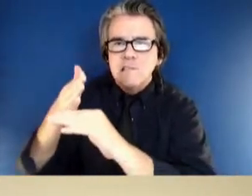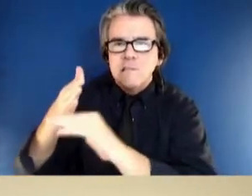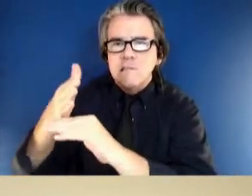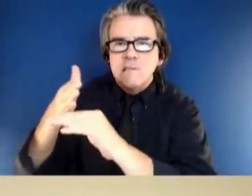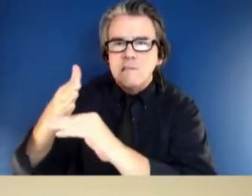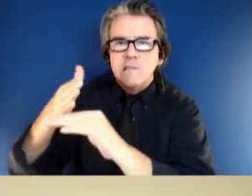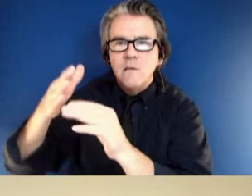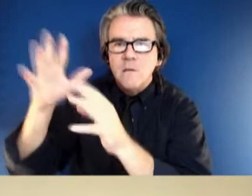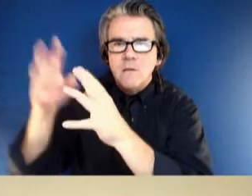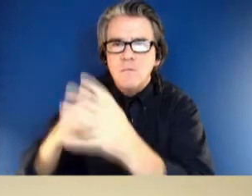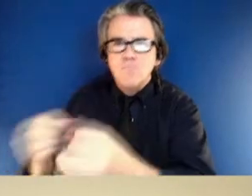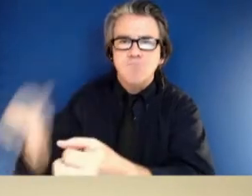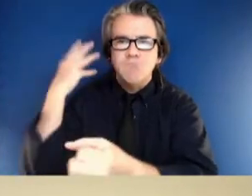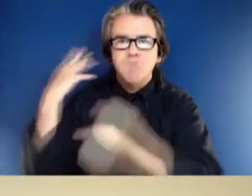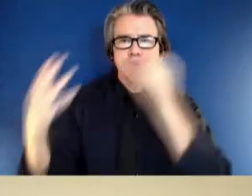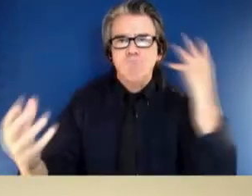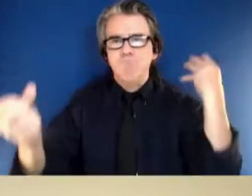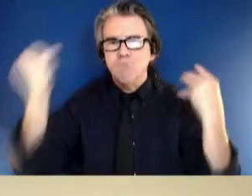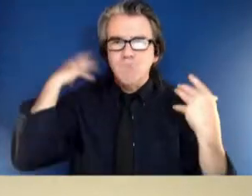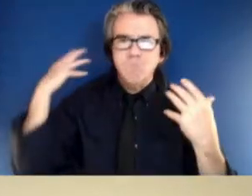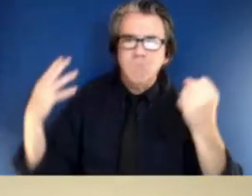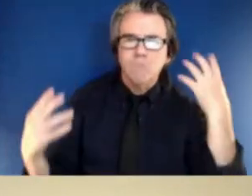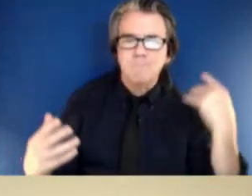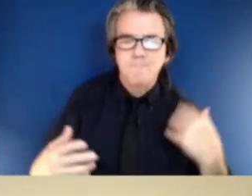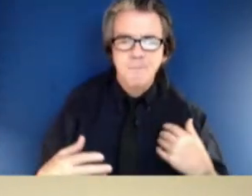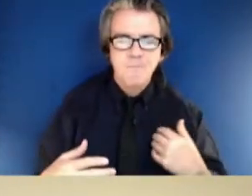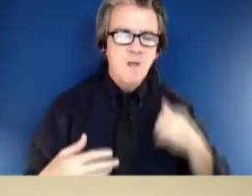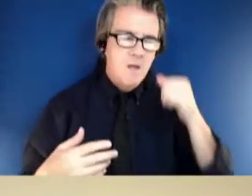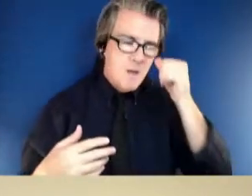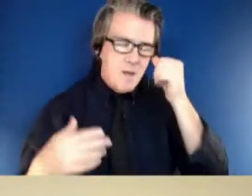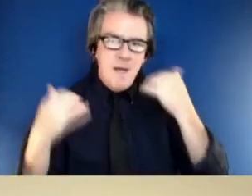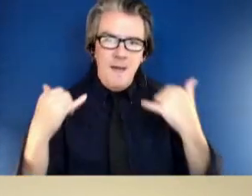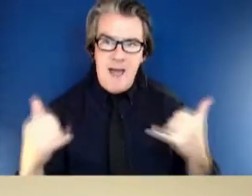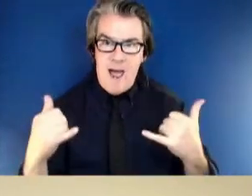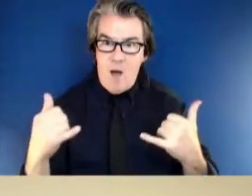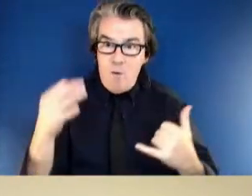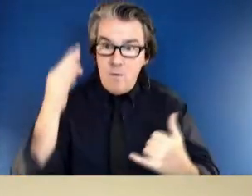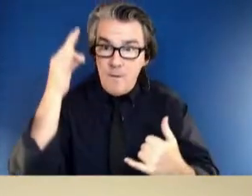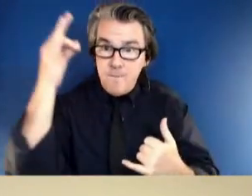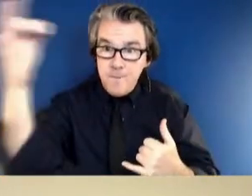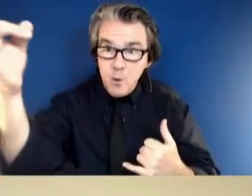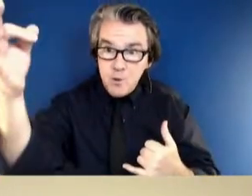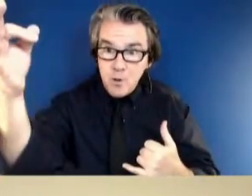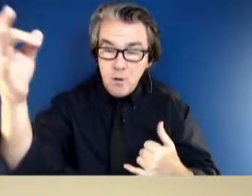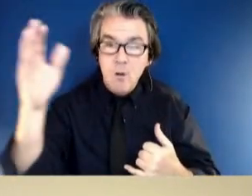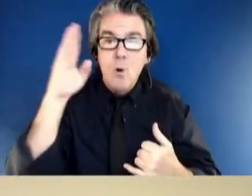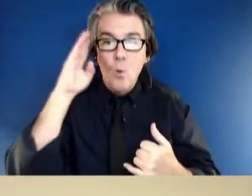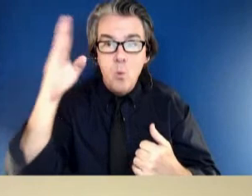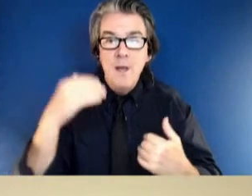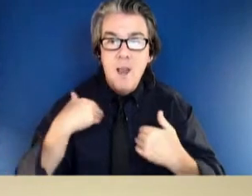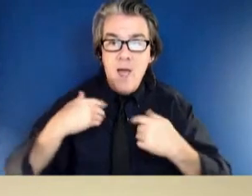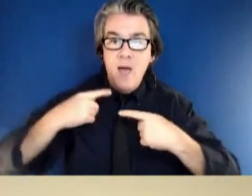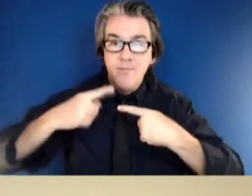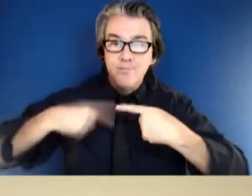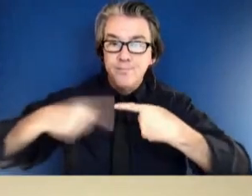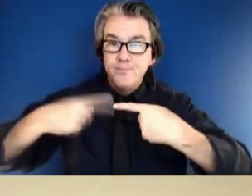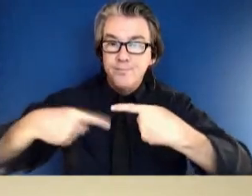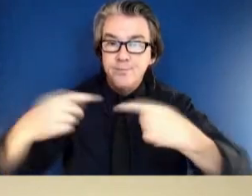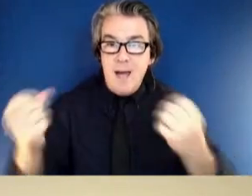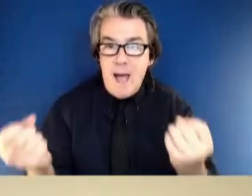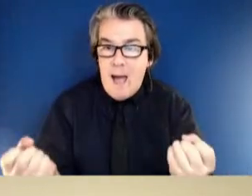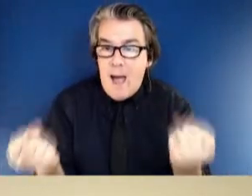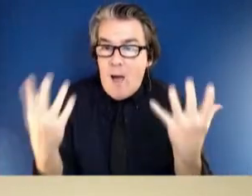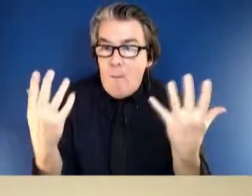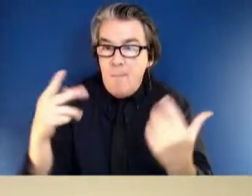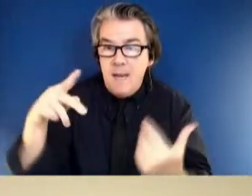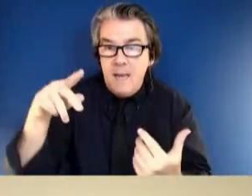we anticipate leveraging public safety power shutoff events into the near future, I can't really